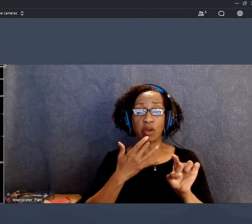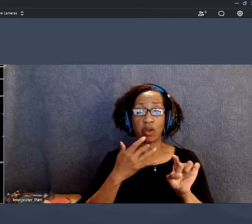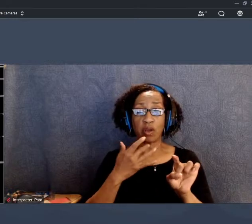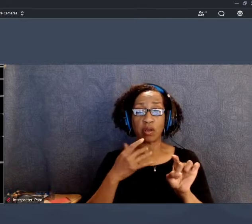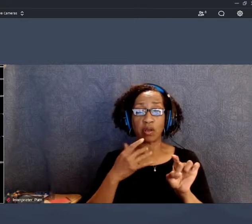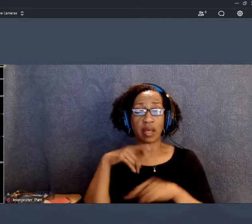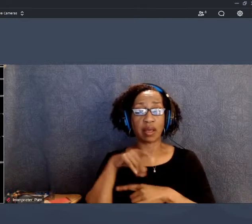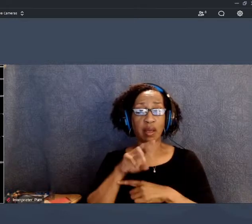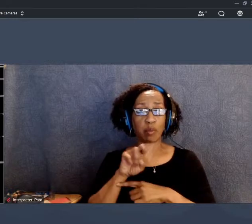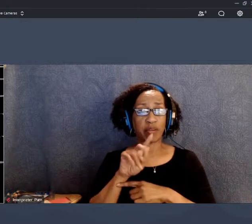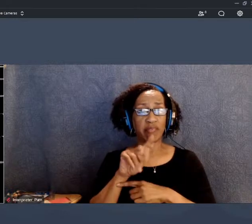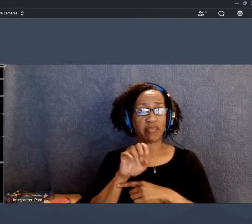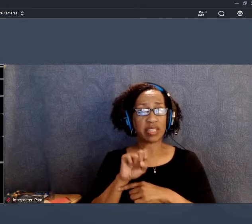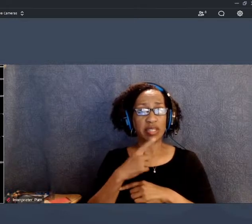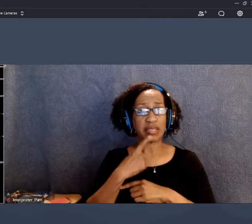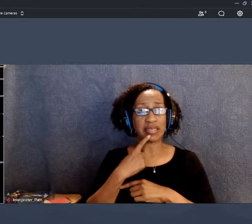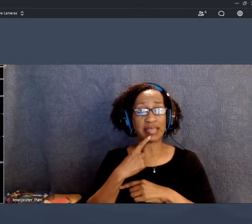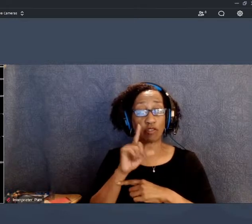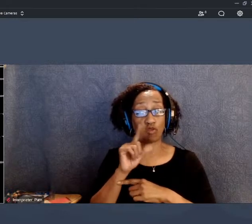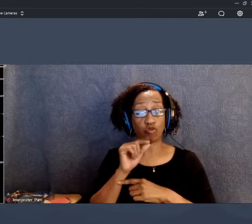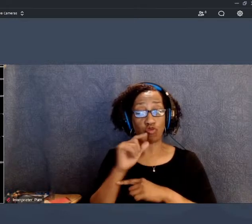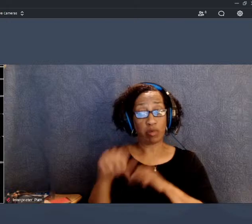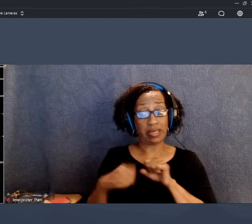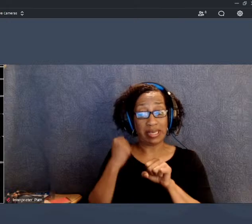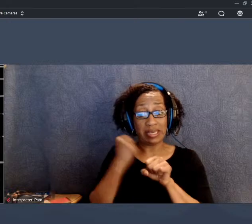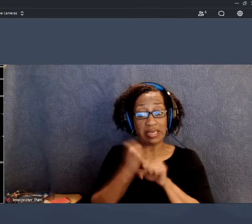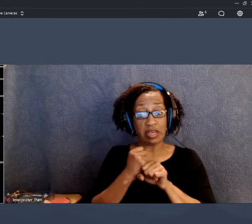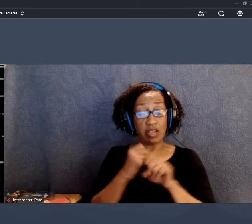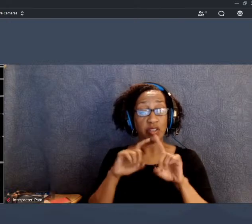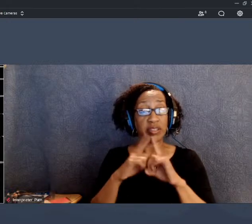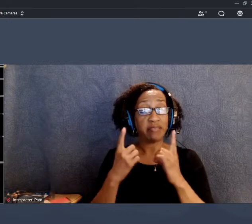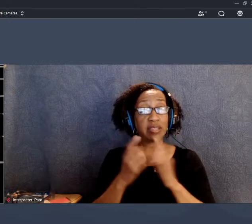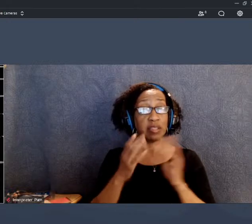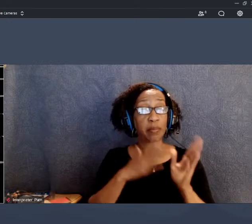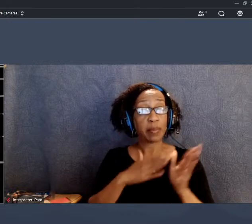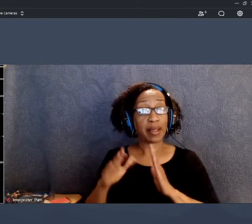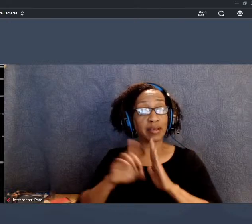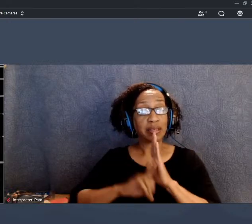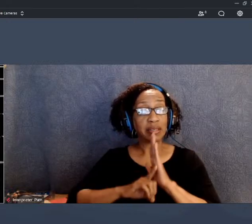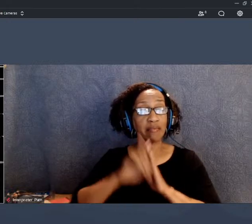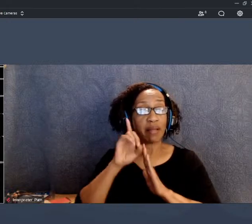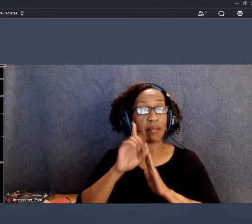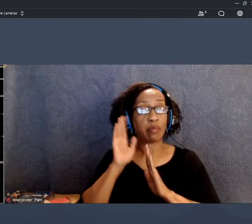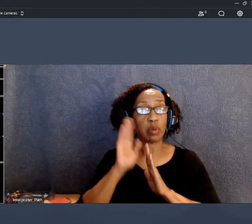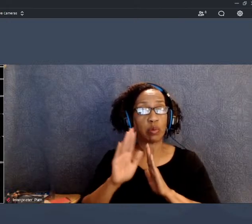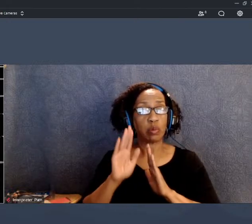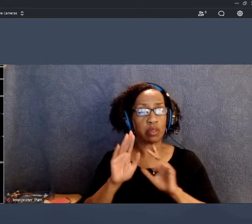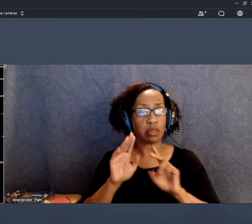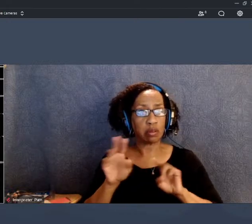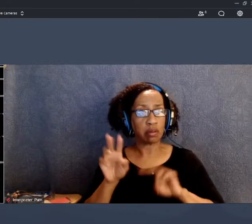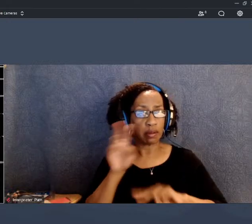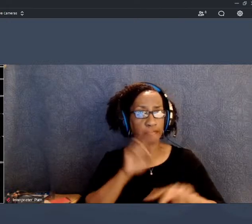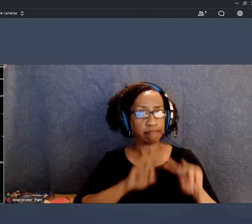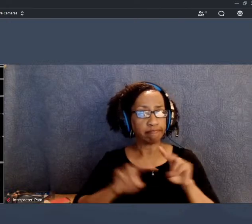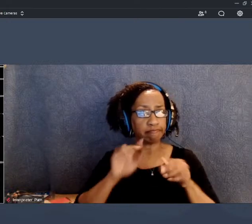20 years, the Division of Planning and Development shall conduct a study